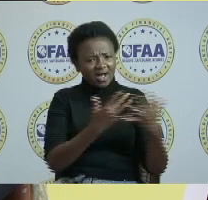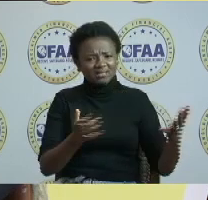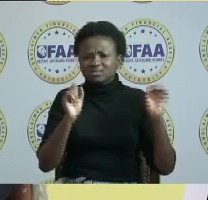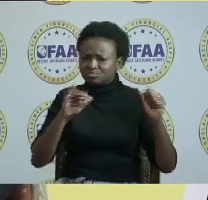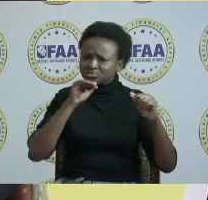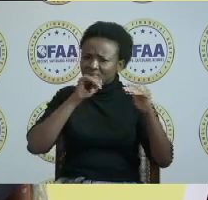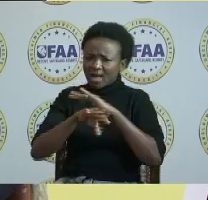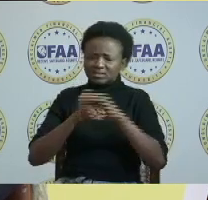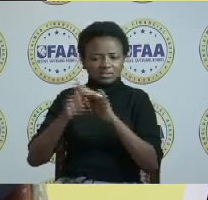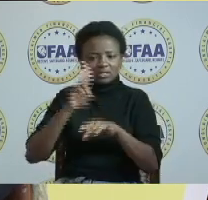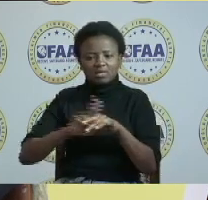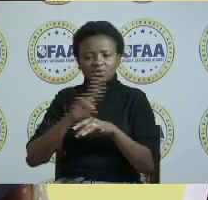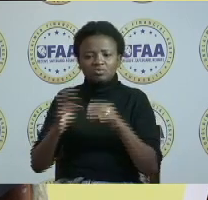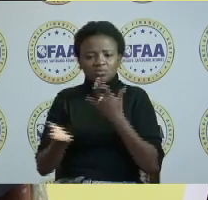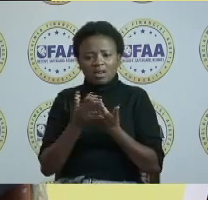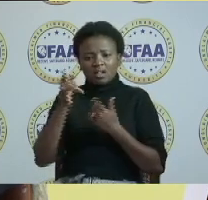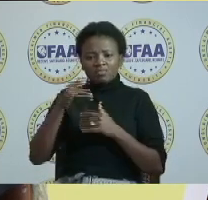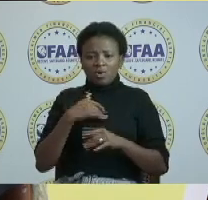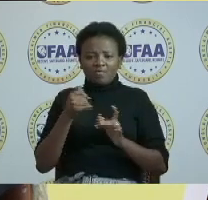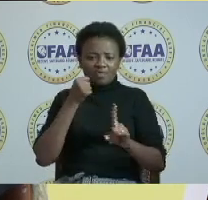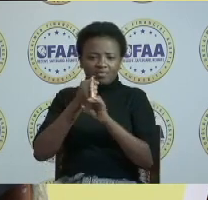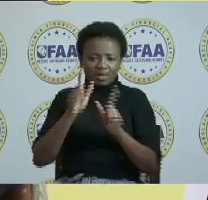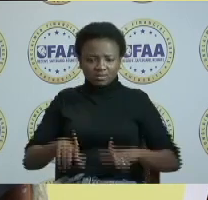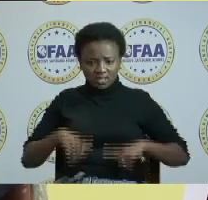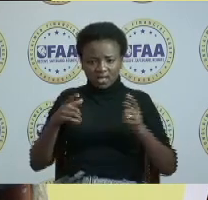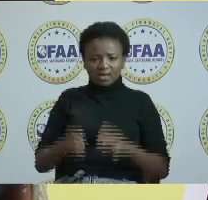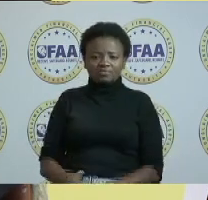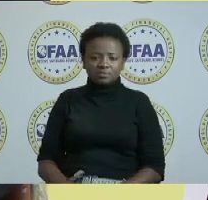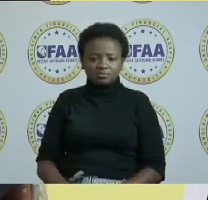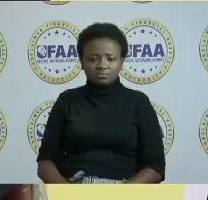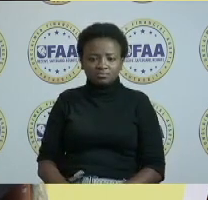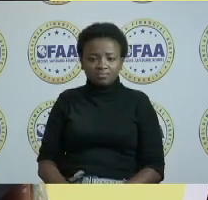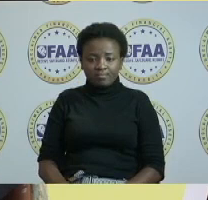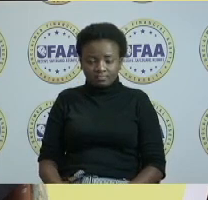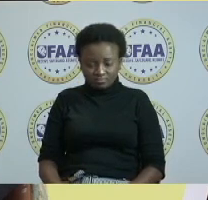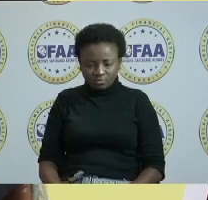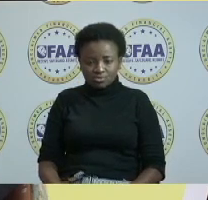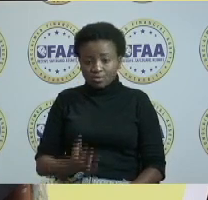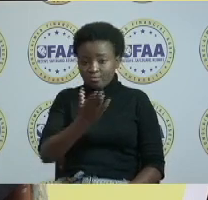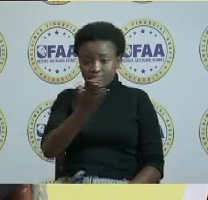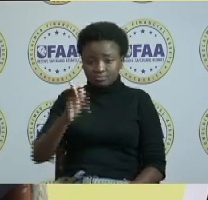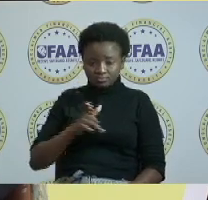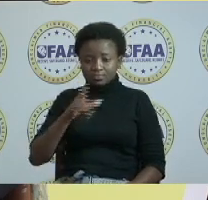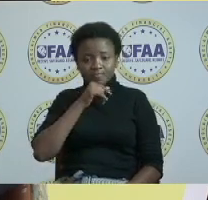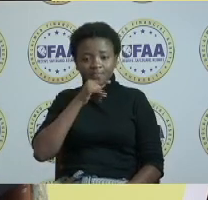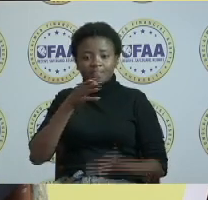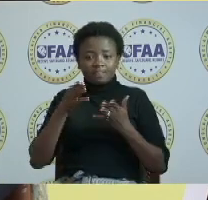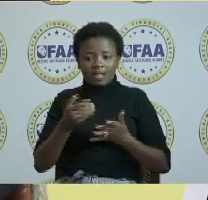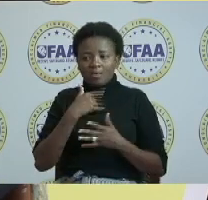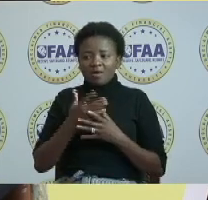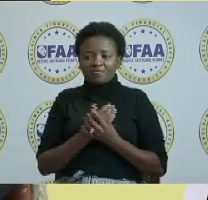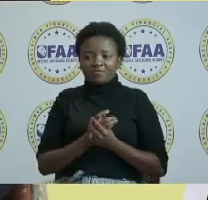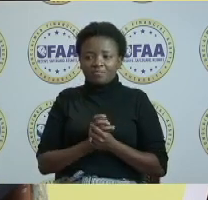access and help to make an impact in their lives. So I guess, ladies and gentlemen, wherever you are, you have an